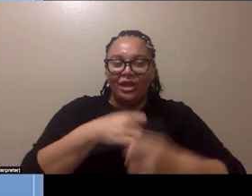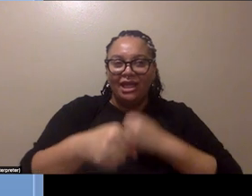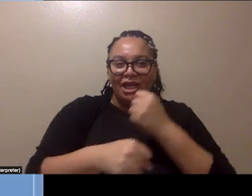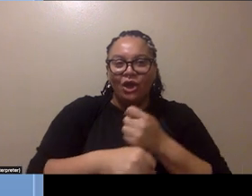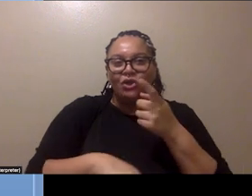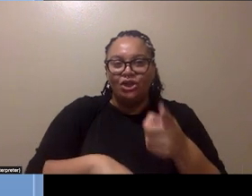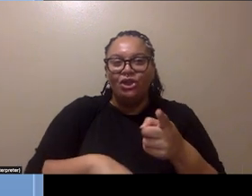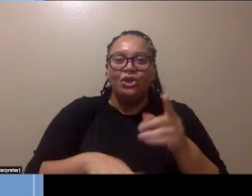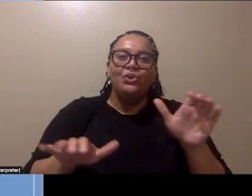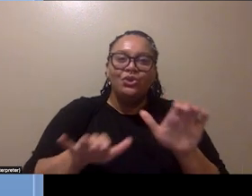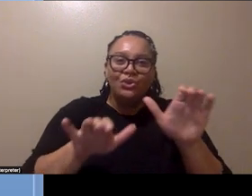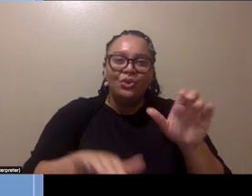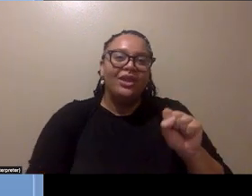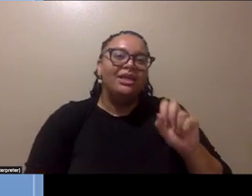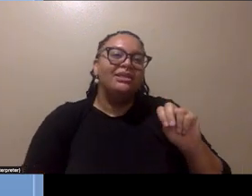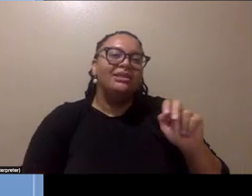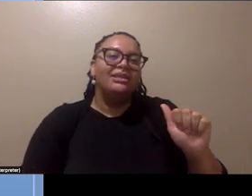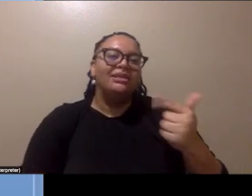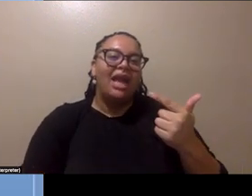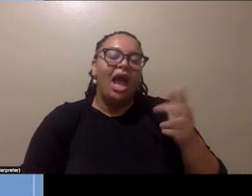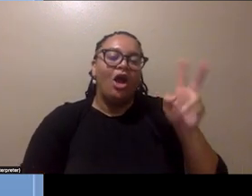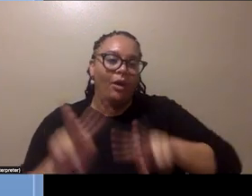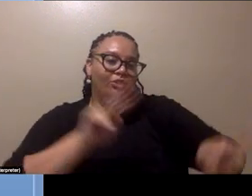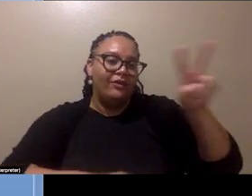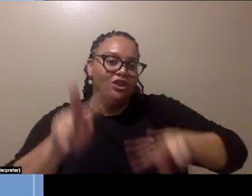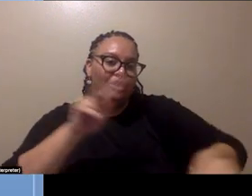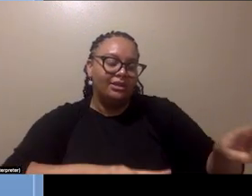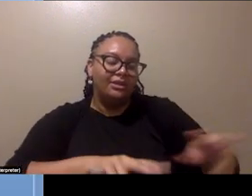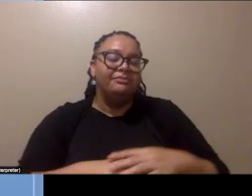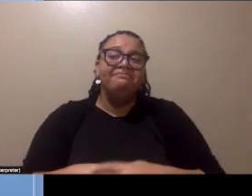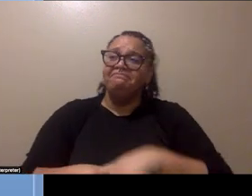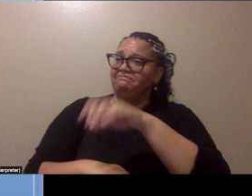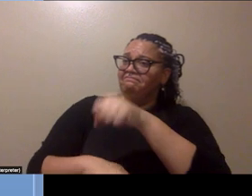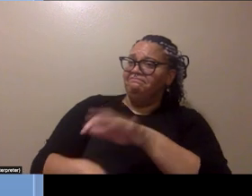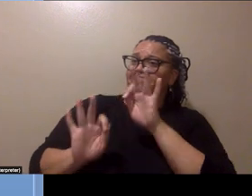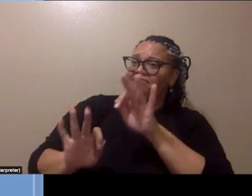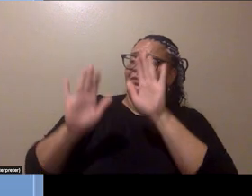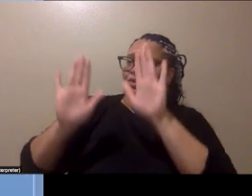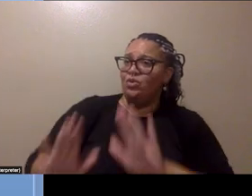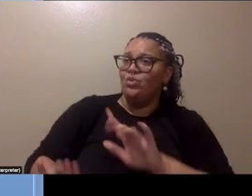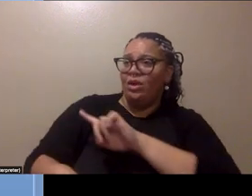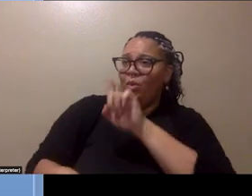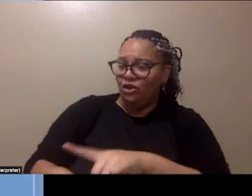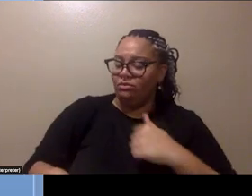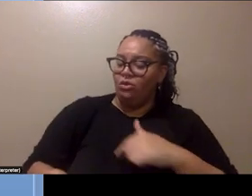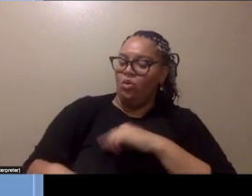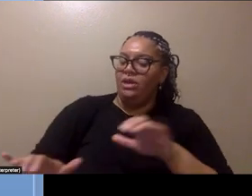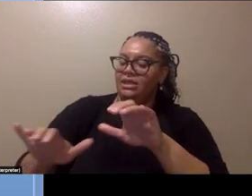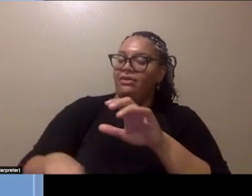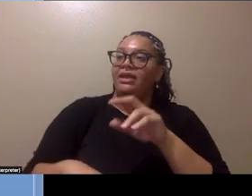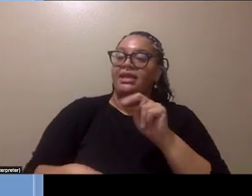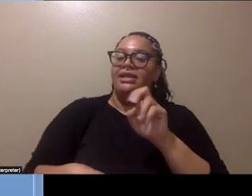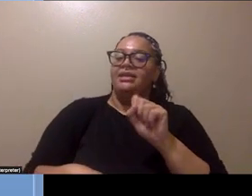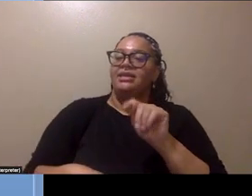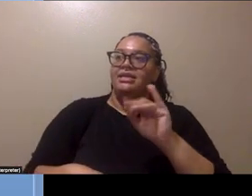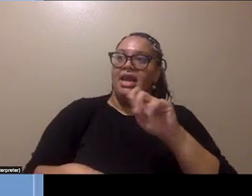What time of year do you do the snag observations? Yeah, so that's a great question. So we did